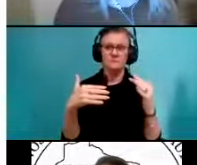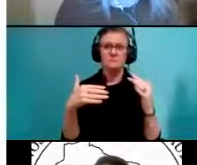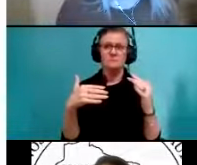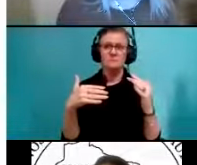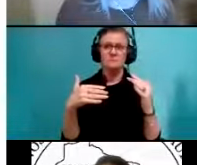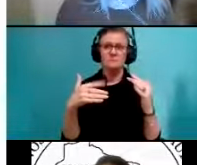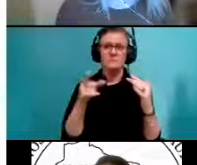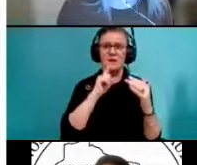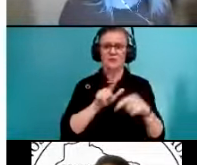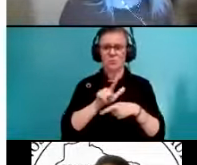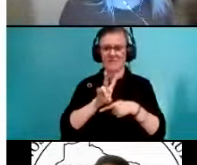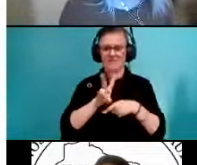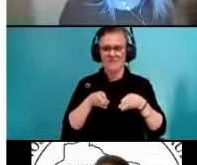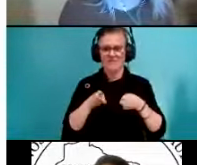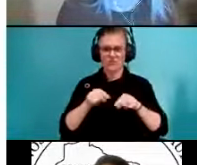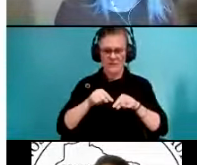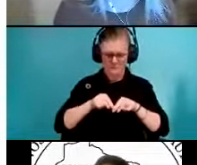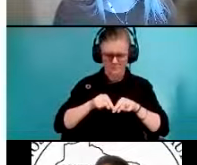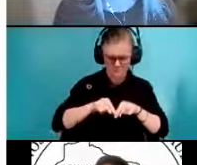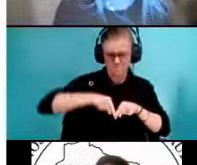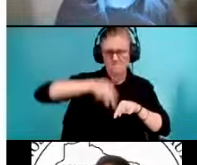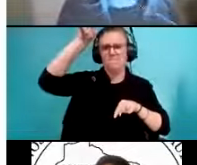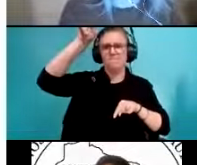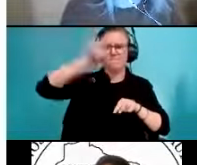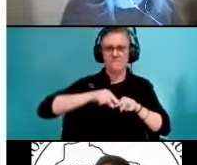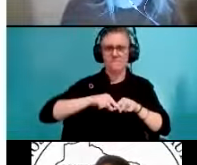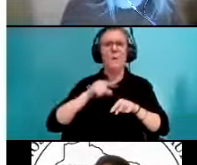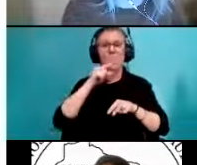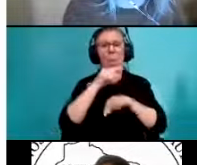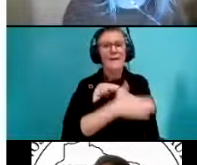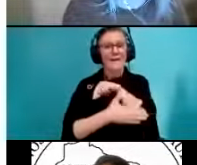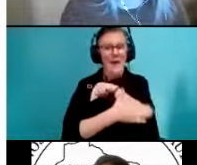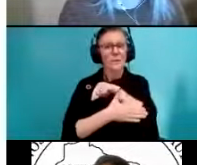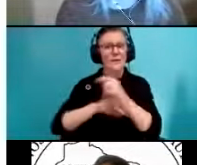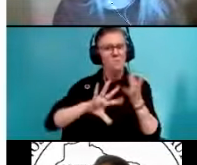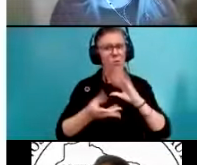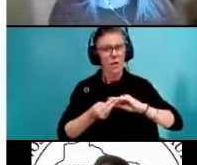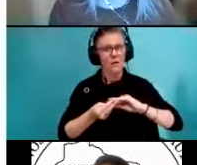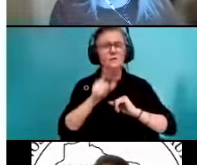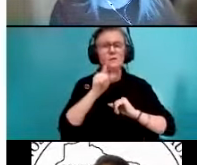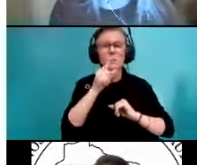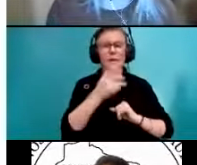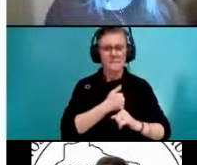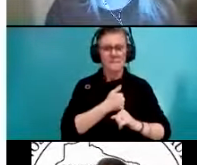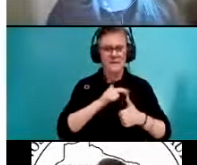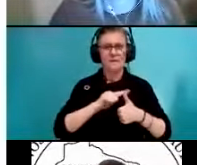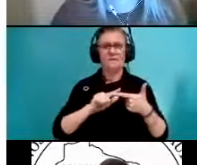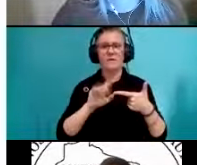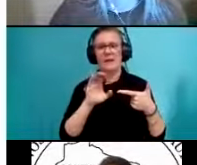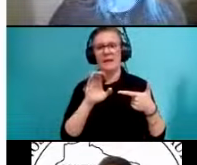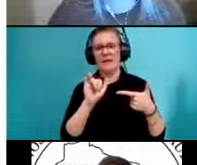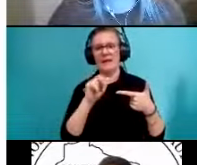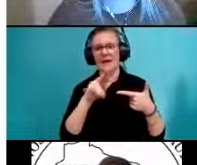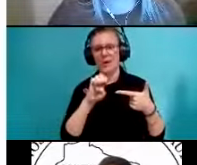near 27th Street throughout Milwaukee County. So tonight on the meeting, we have myself, I'm Carrie